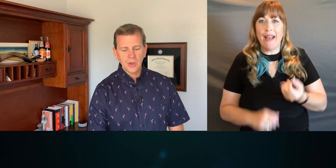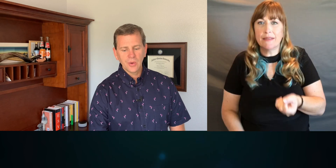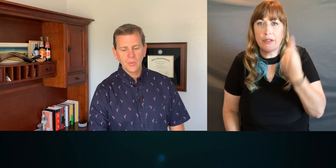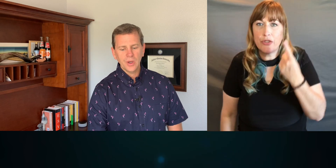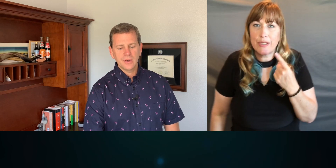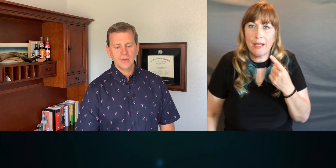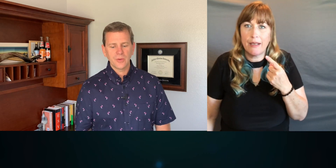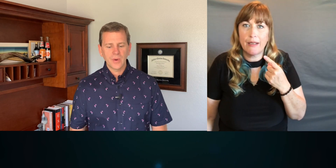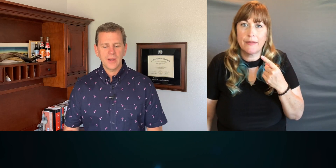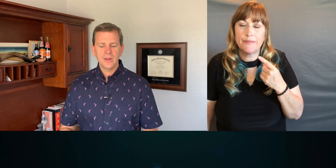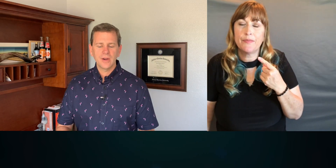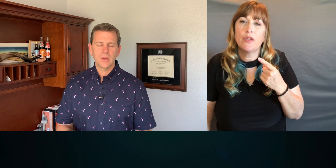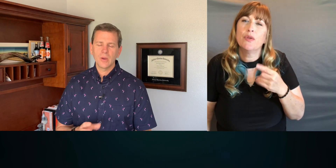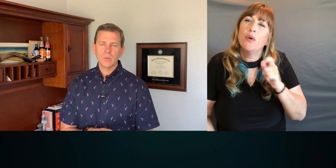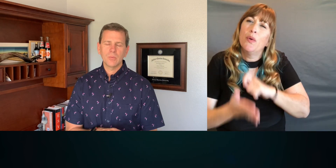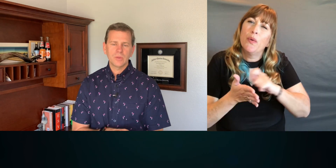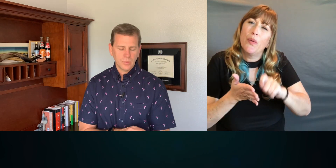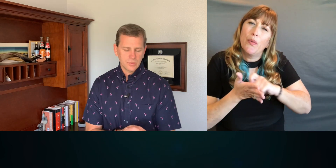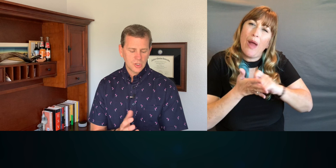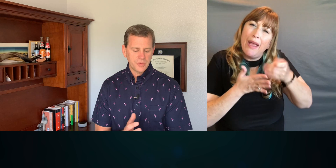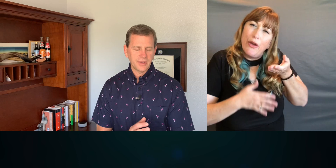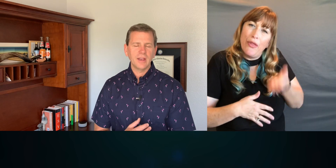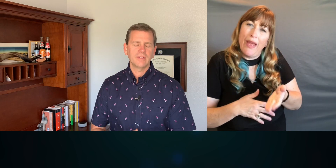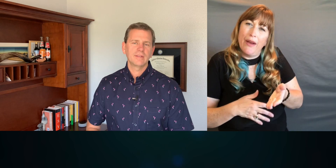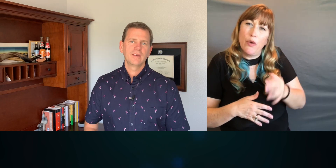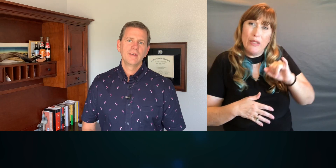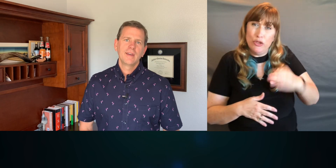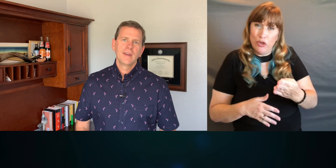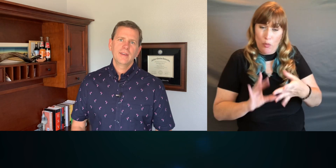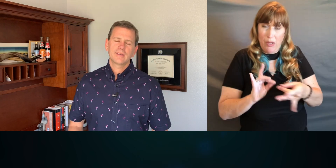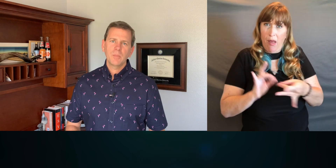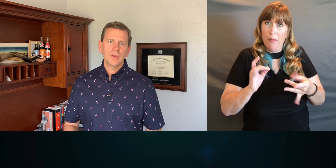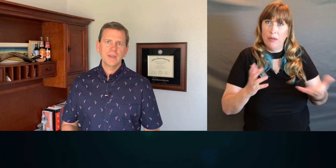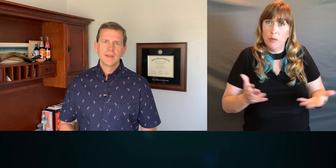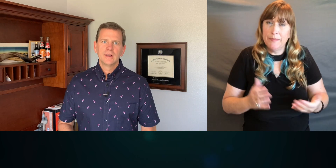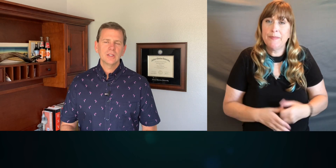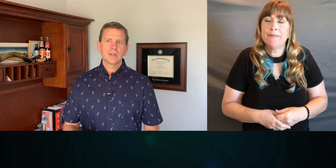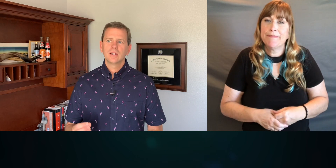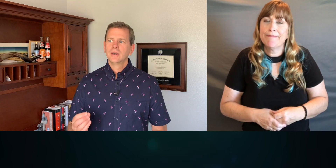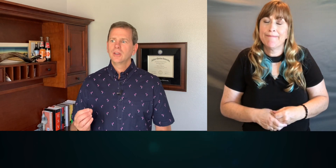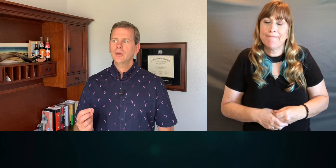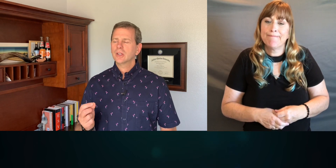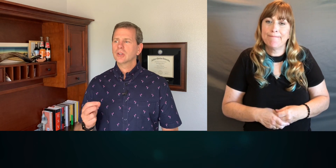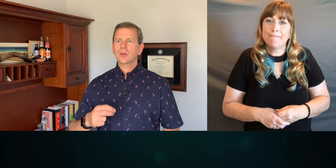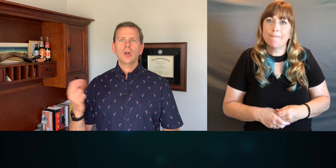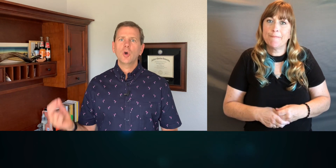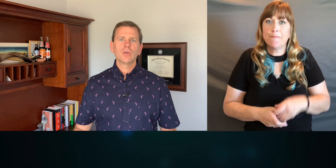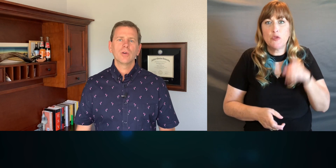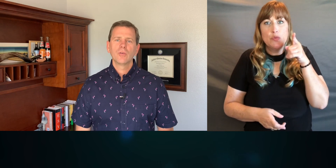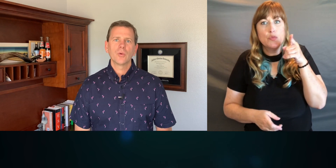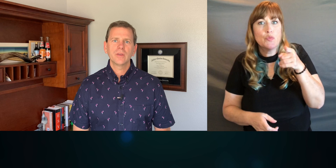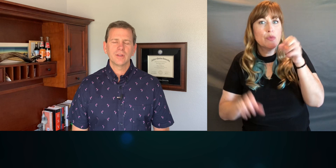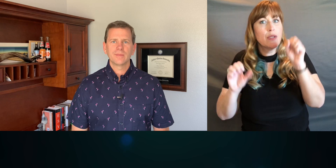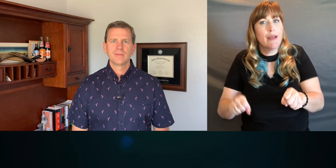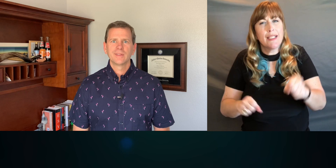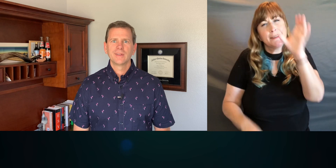You know, what the writer here, you know, what Job says is simply, look, you can look all over